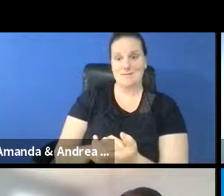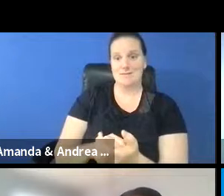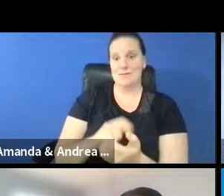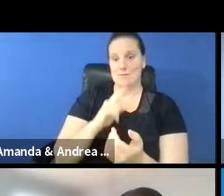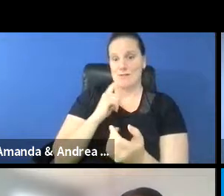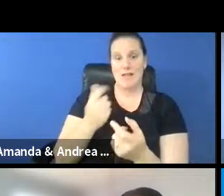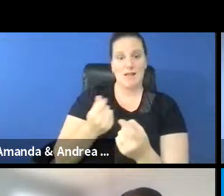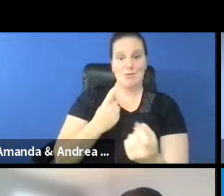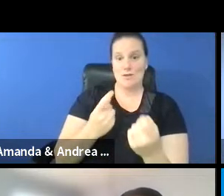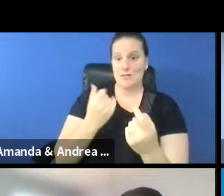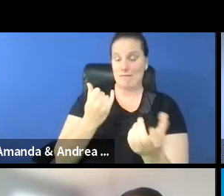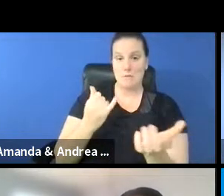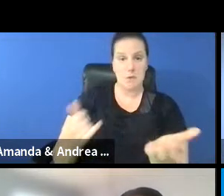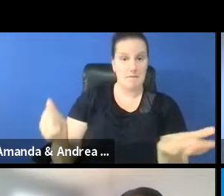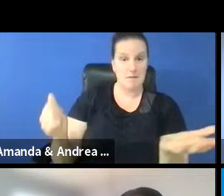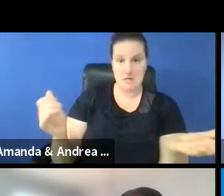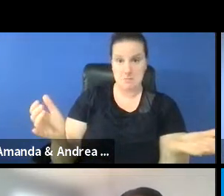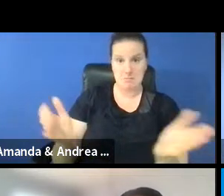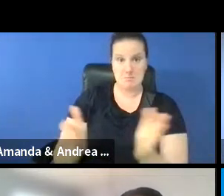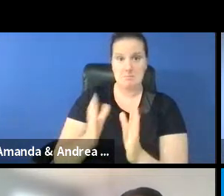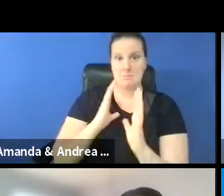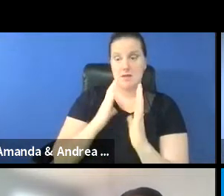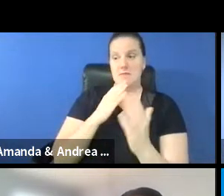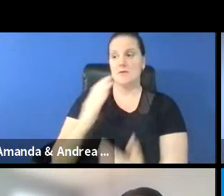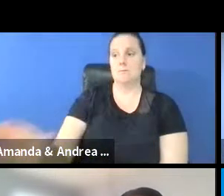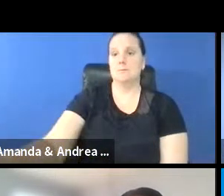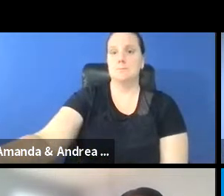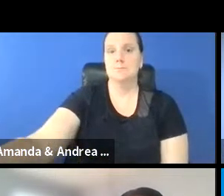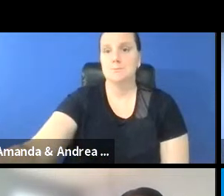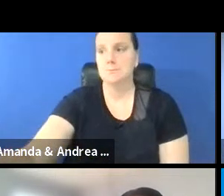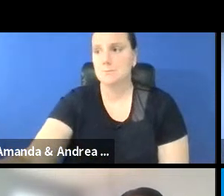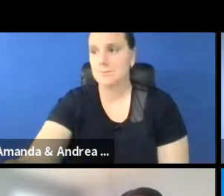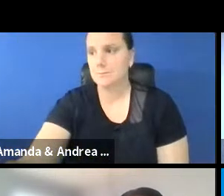take any questions if there are any. Thank you.